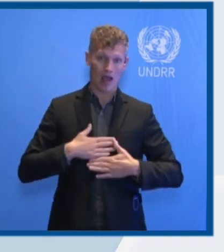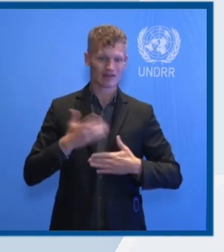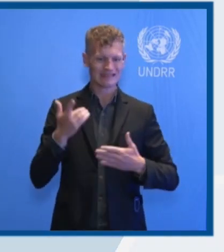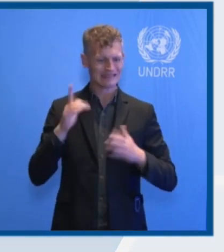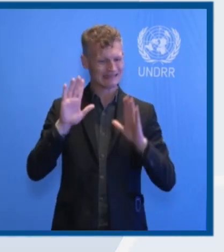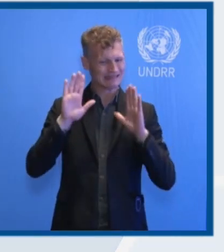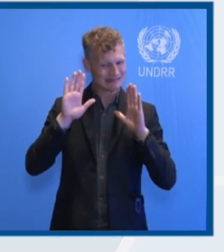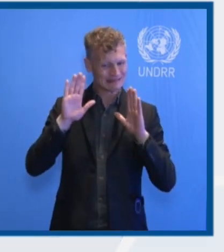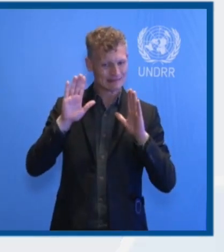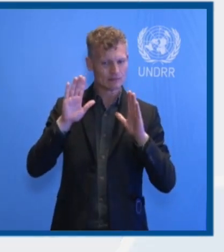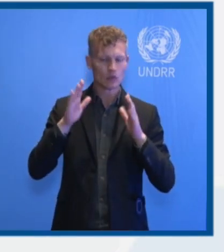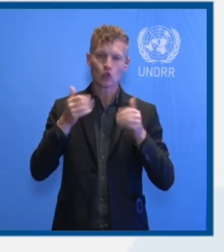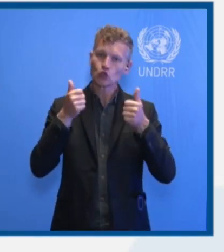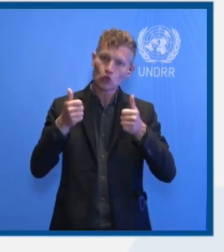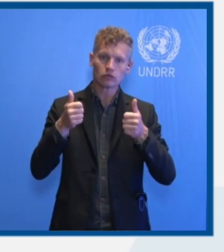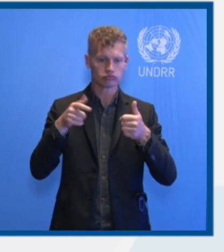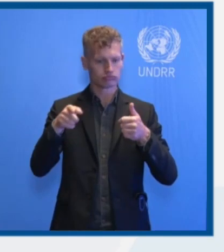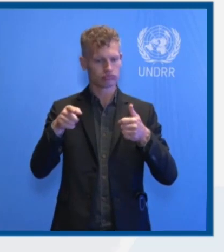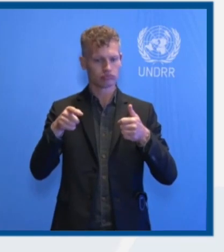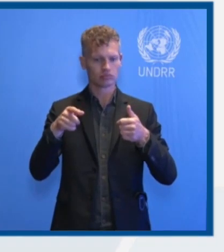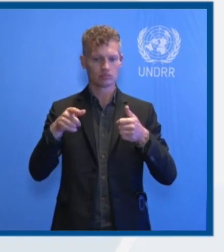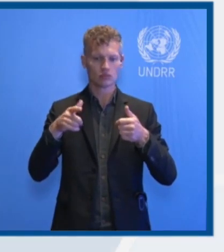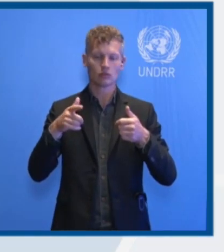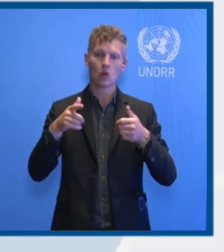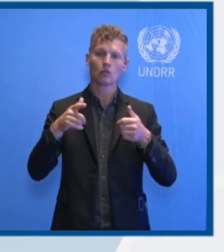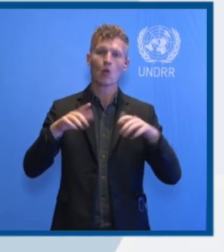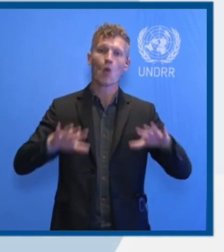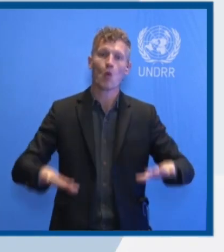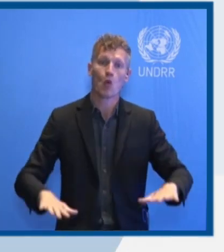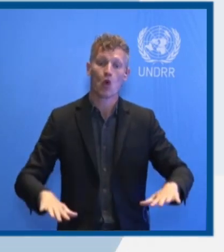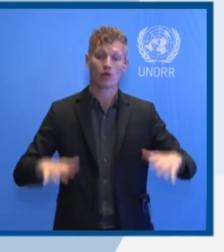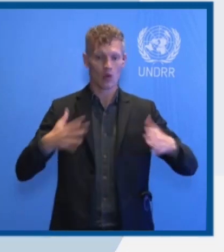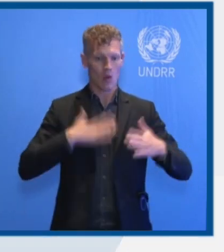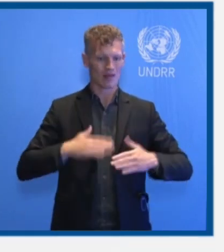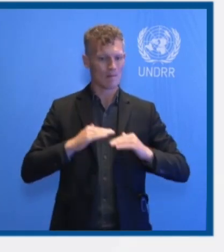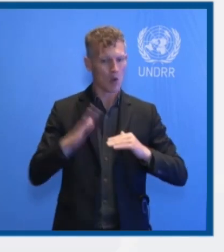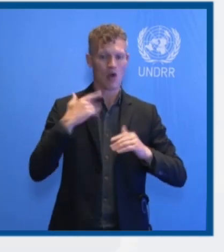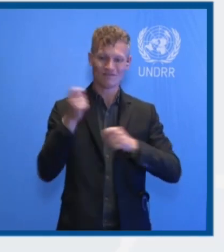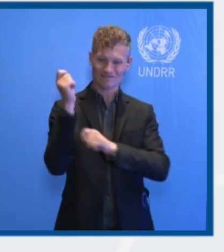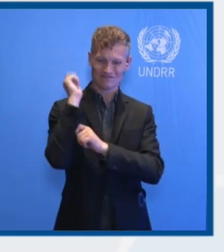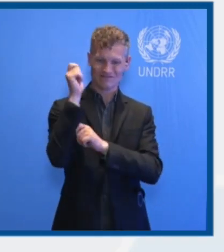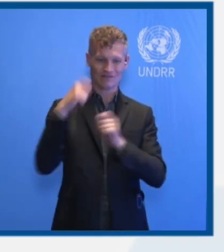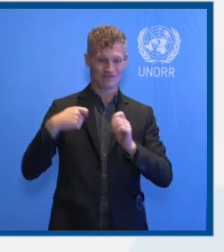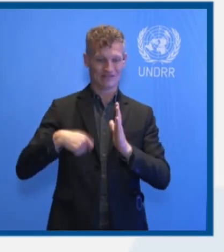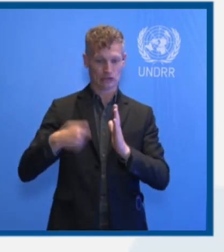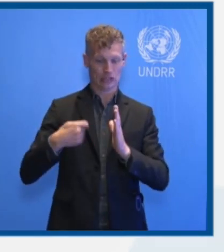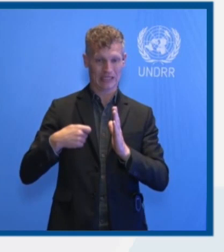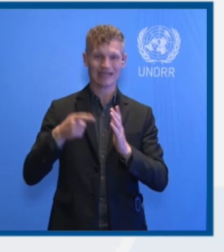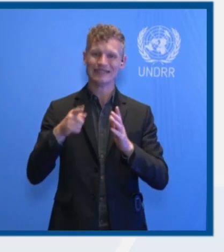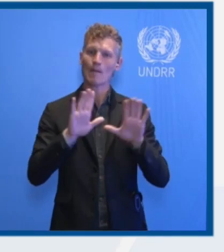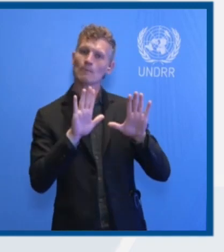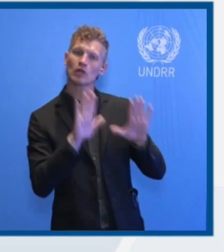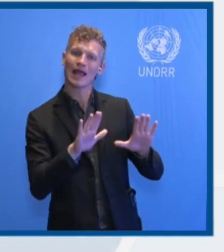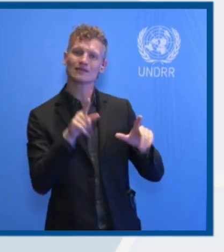practices and better protect the remaining coral reef systems. Finally, I'd like to point out that the